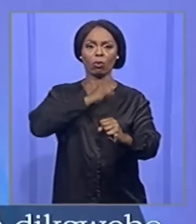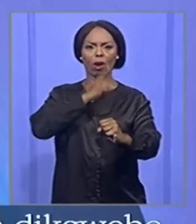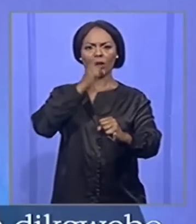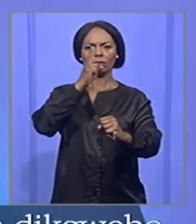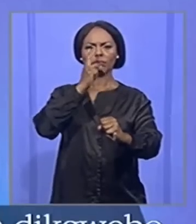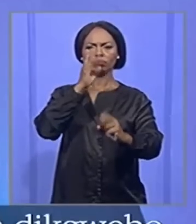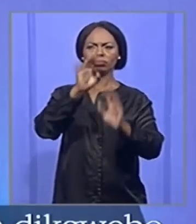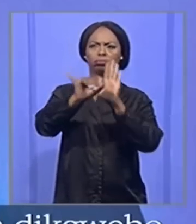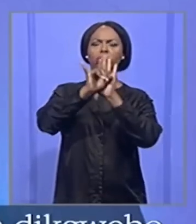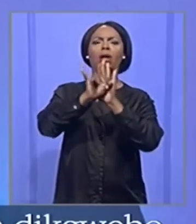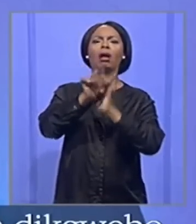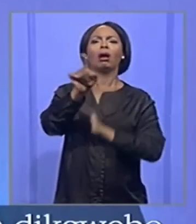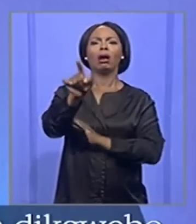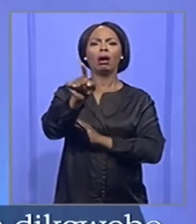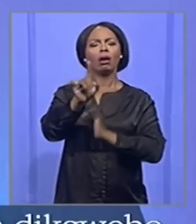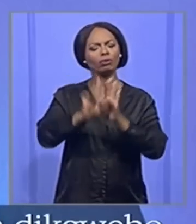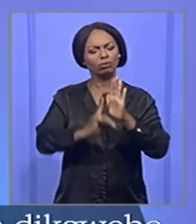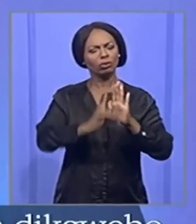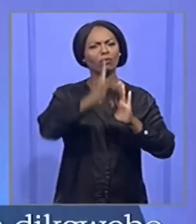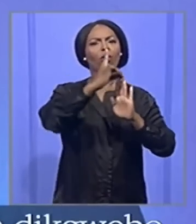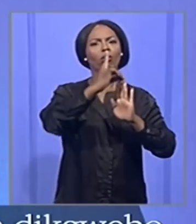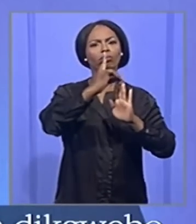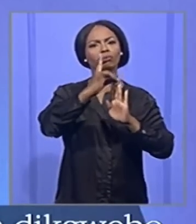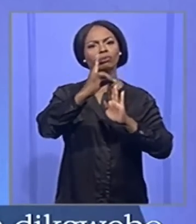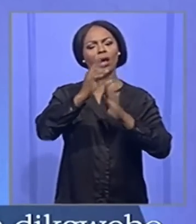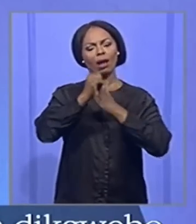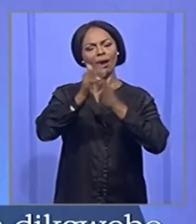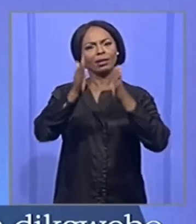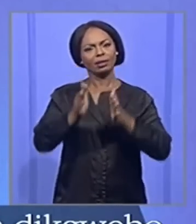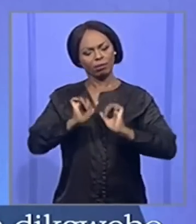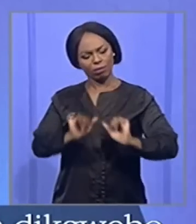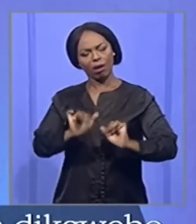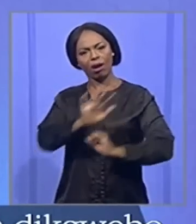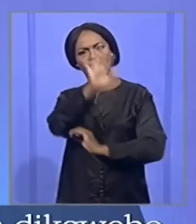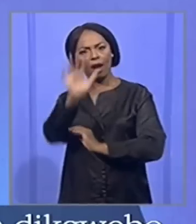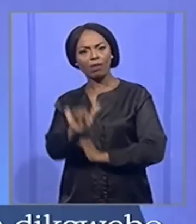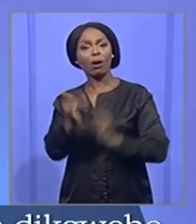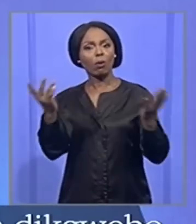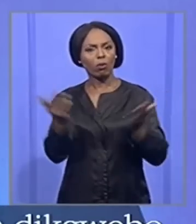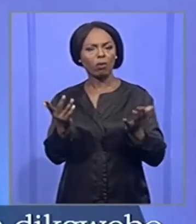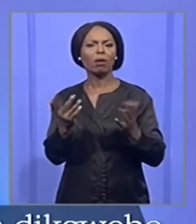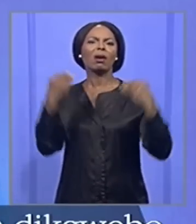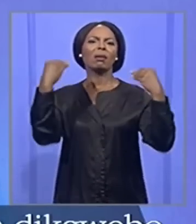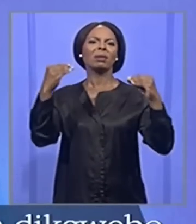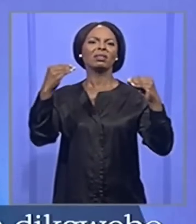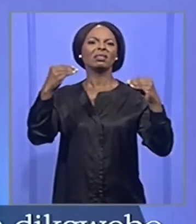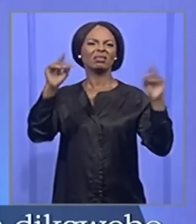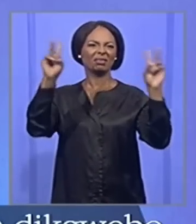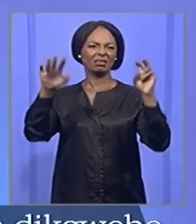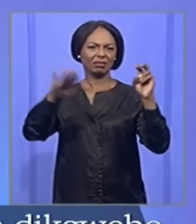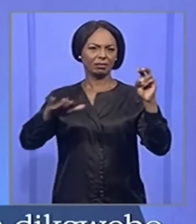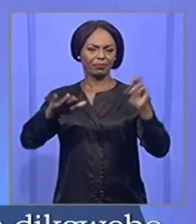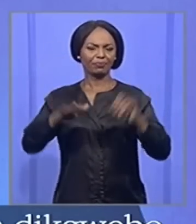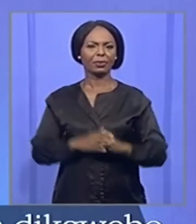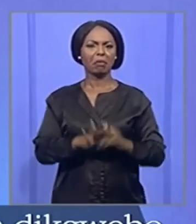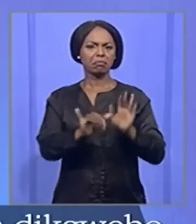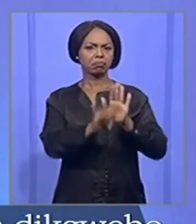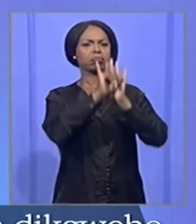for developing African leaders in business. And therefore, we have